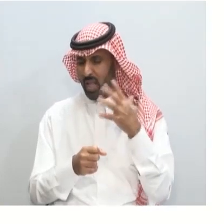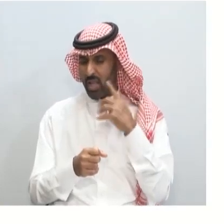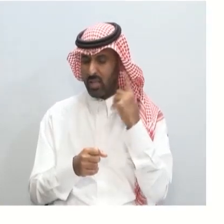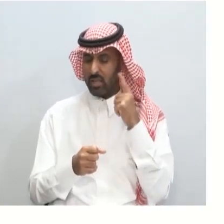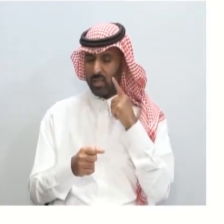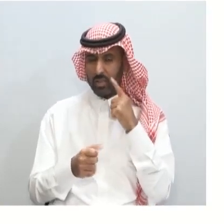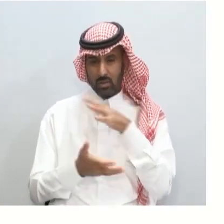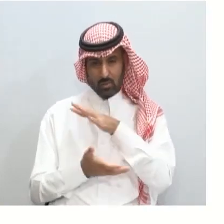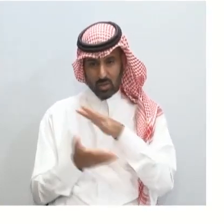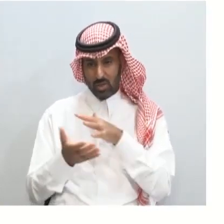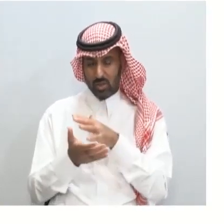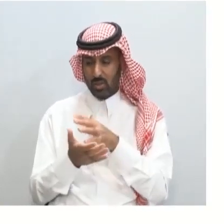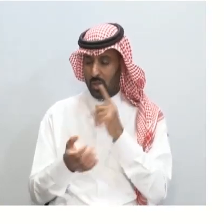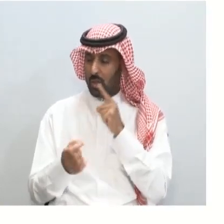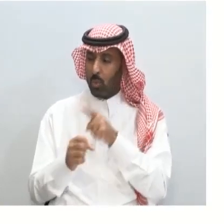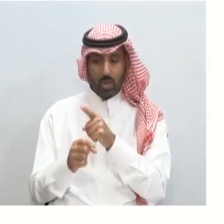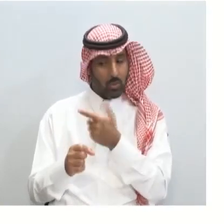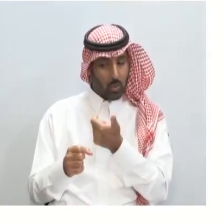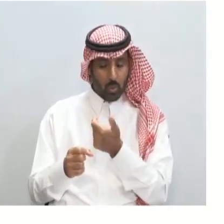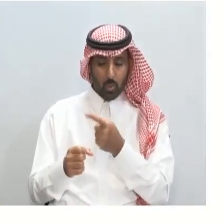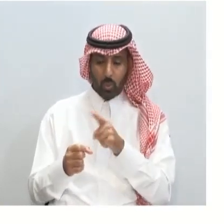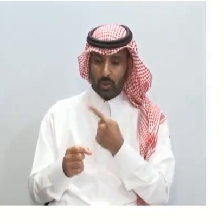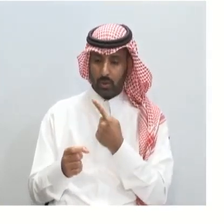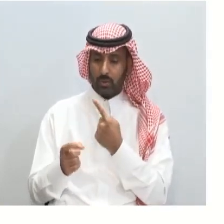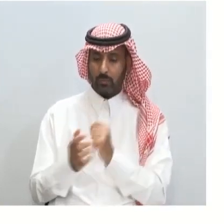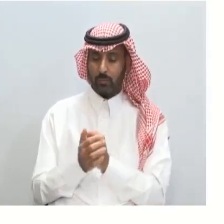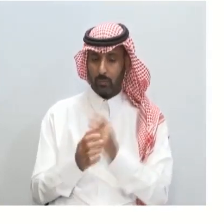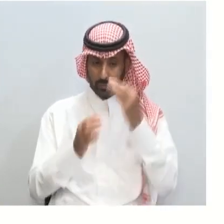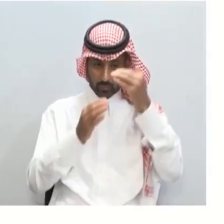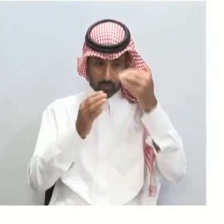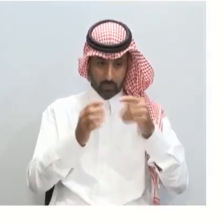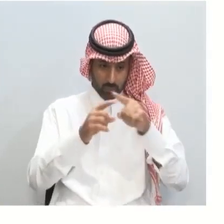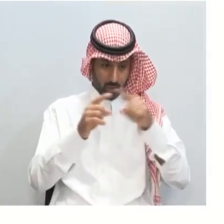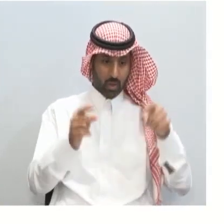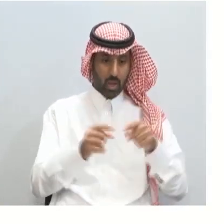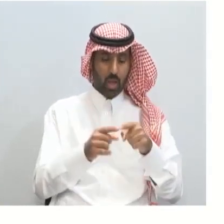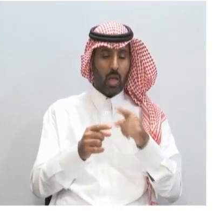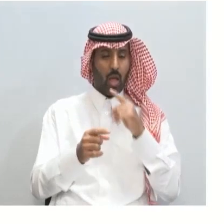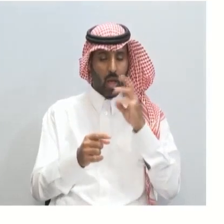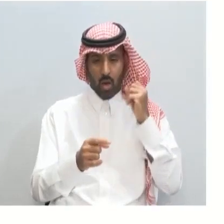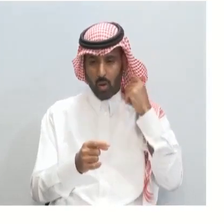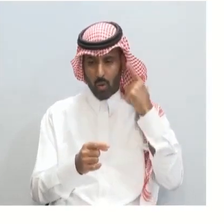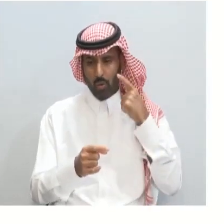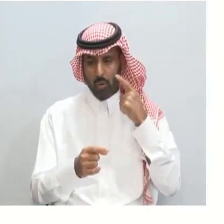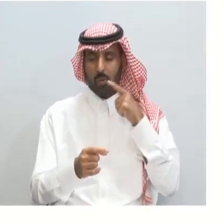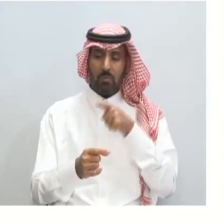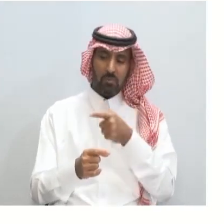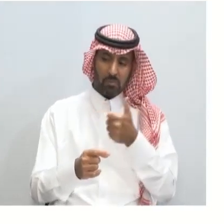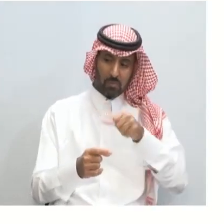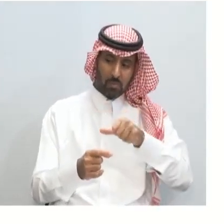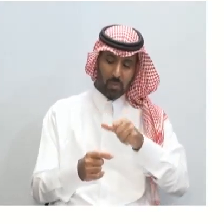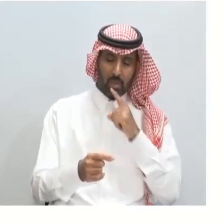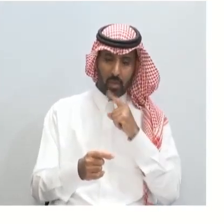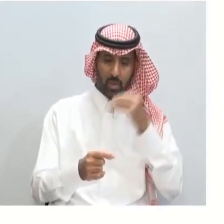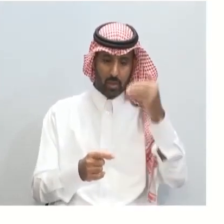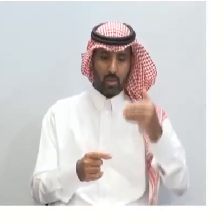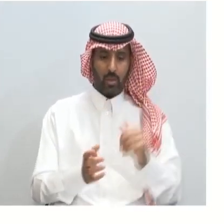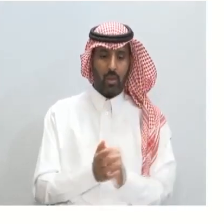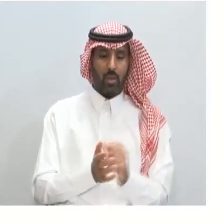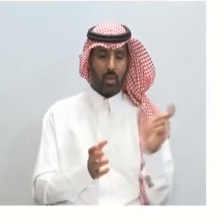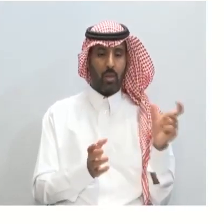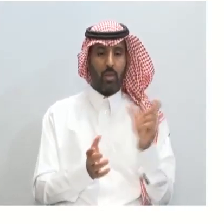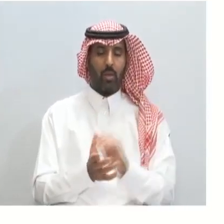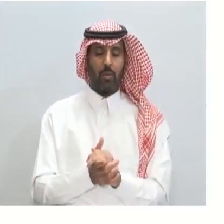you his or her opinion. This is the box for giving an opinion. When you want to give an opinion, you can use any of